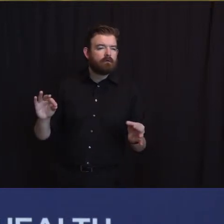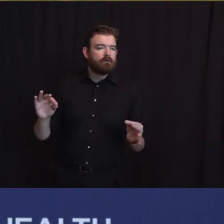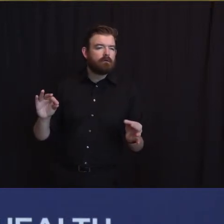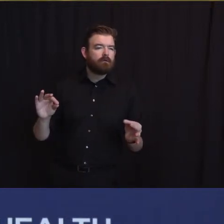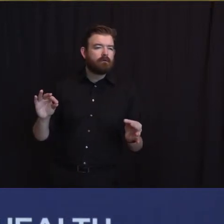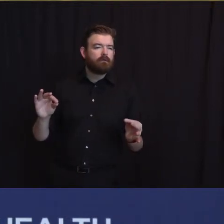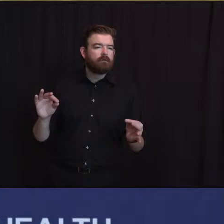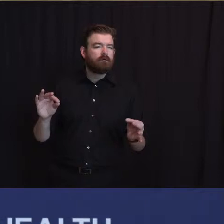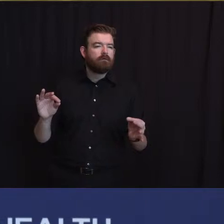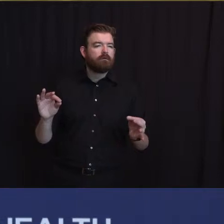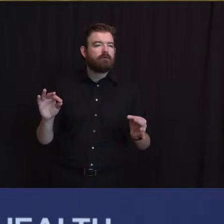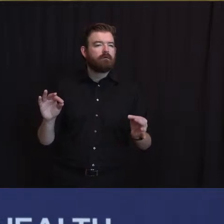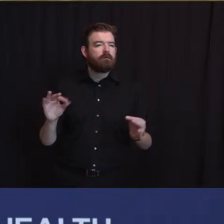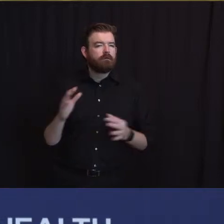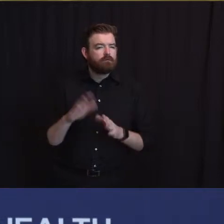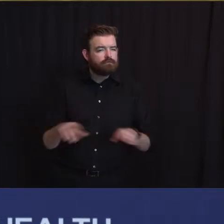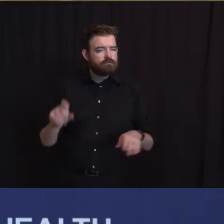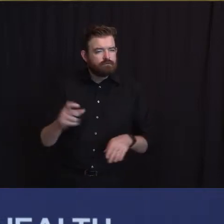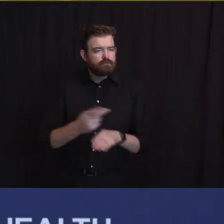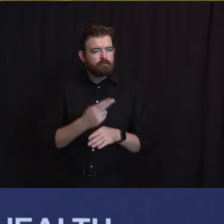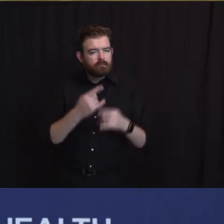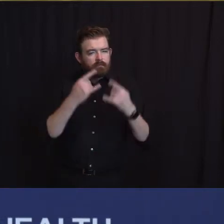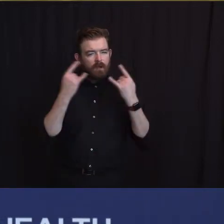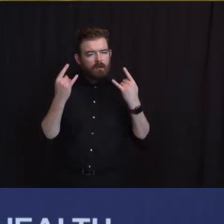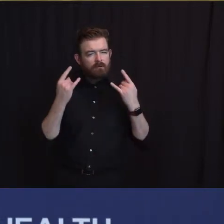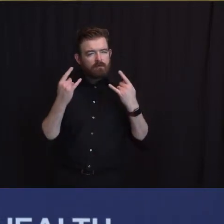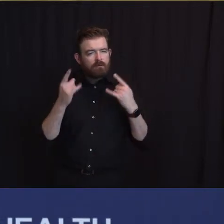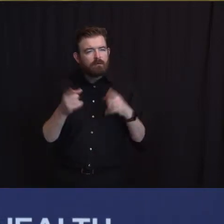September? Superintendent from where, sorry? Ocean. Ocean, okay.